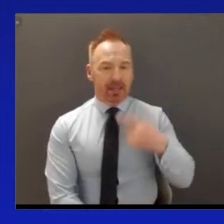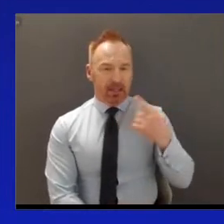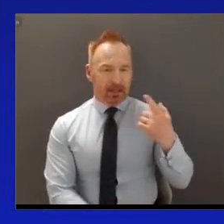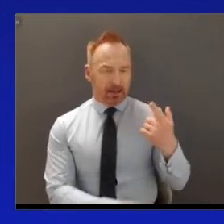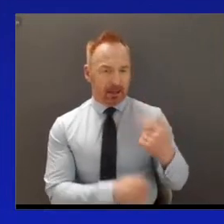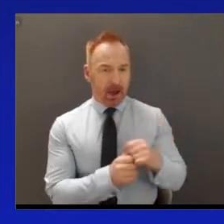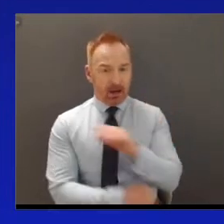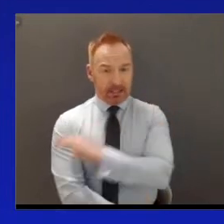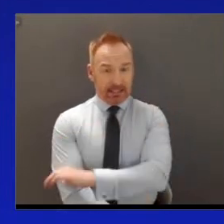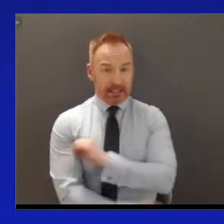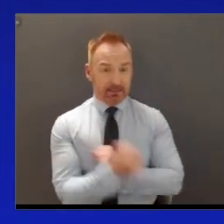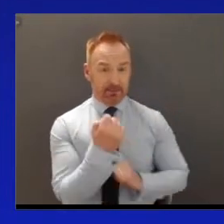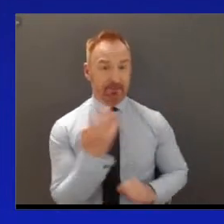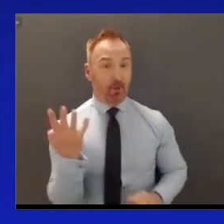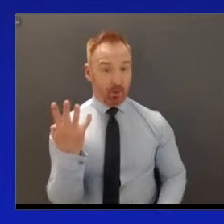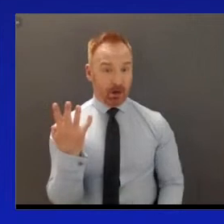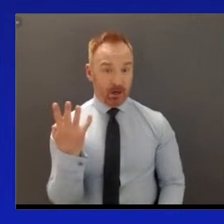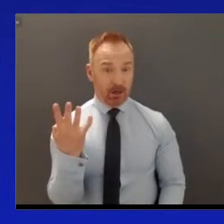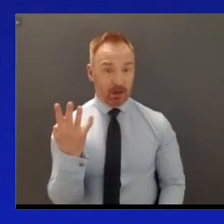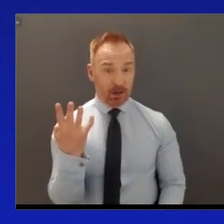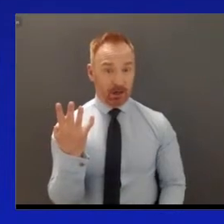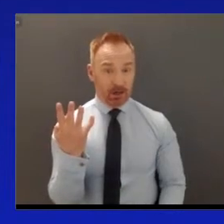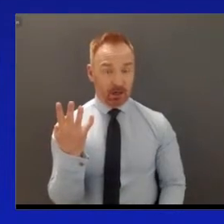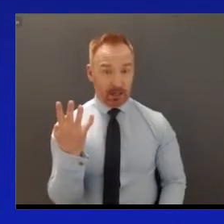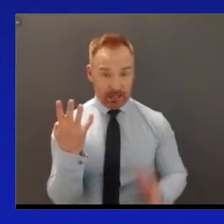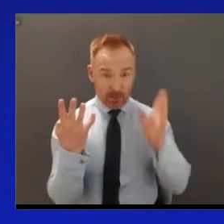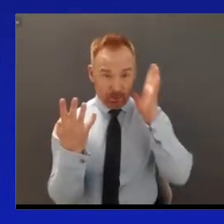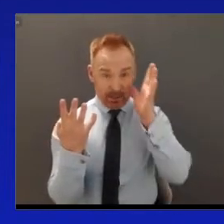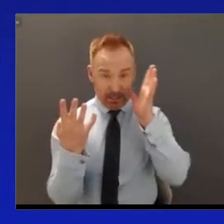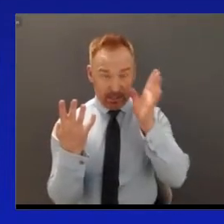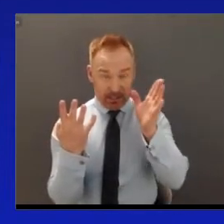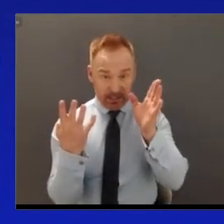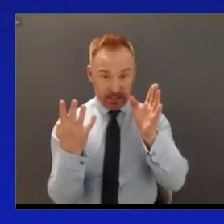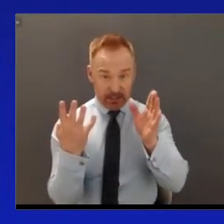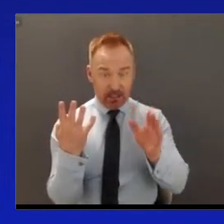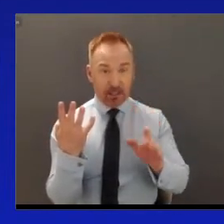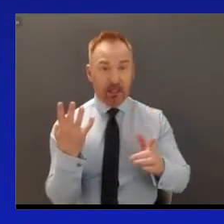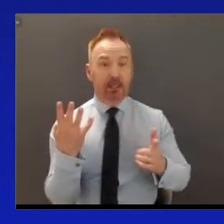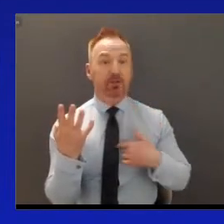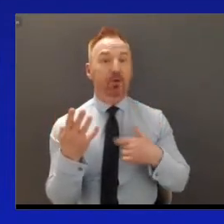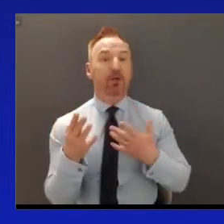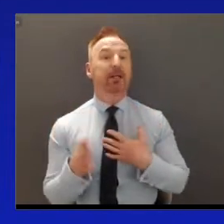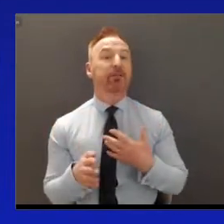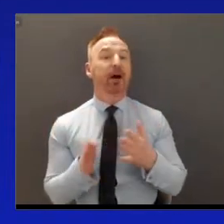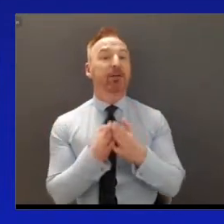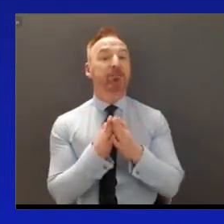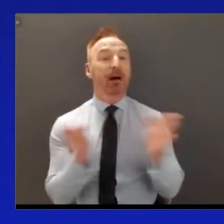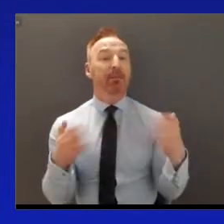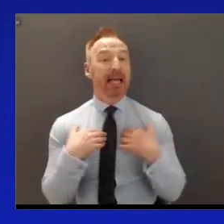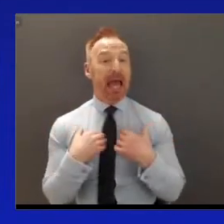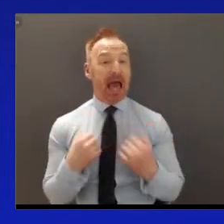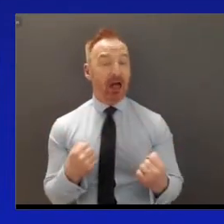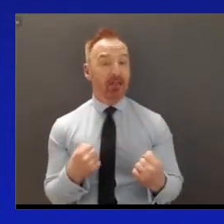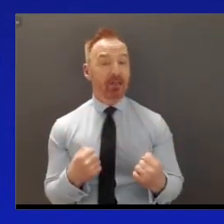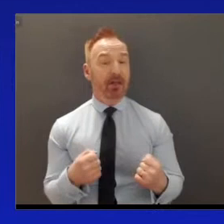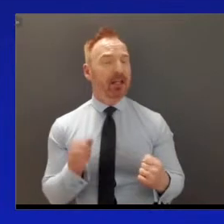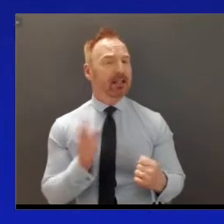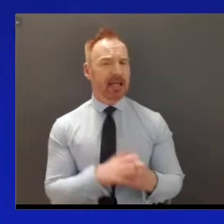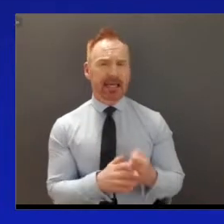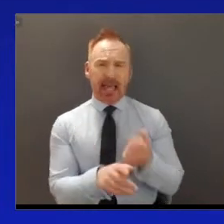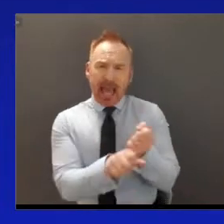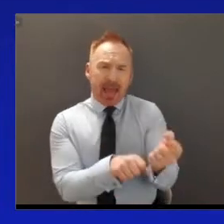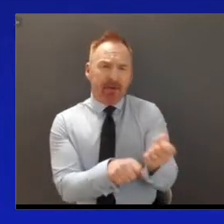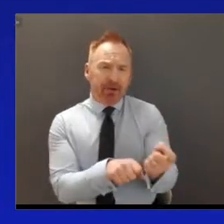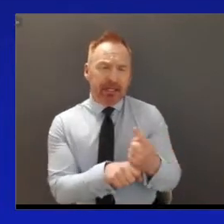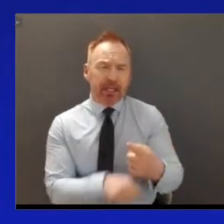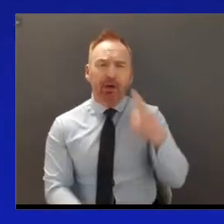we're going to stand up, we're basically replicating what public health does really well every year for influenza. So they will